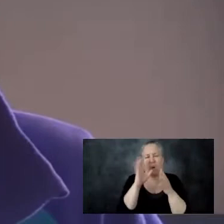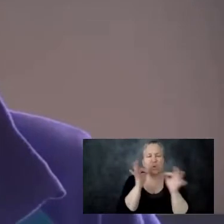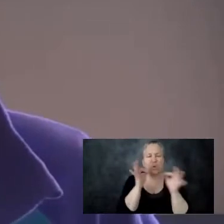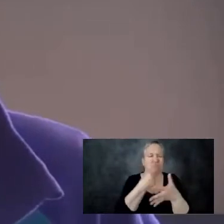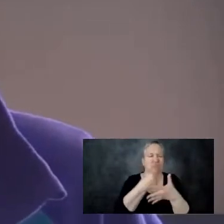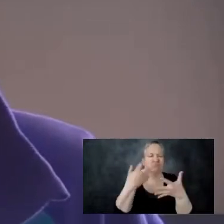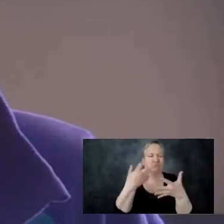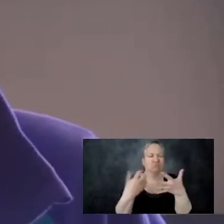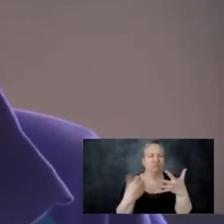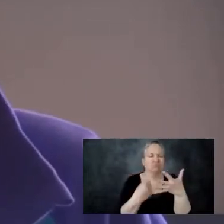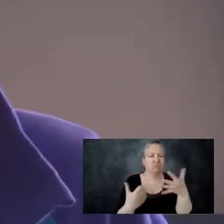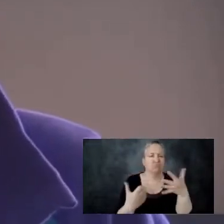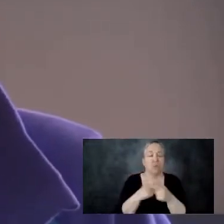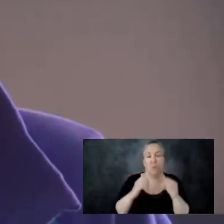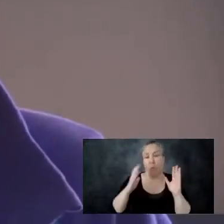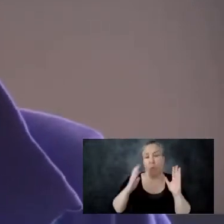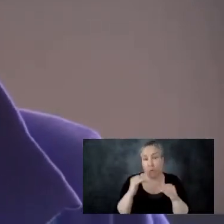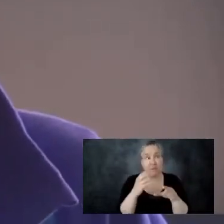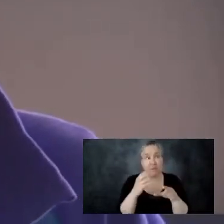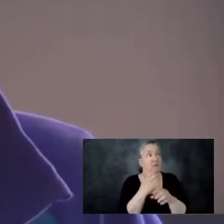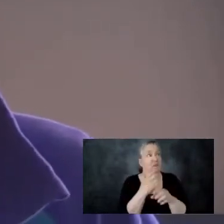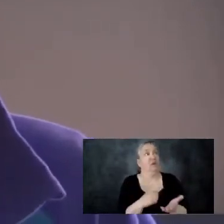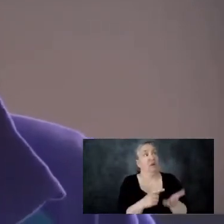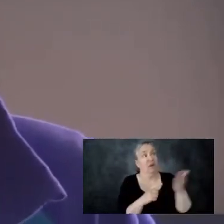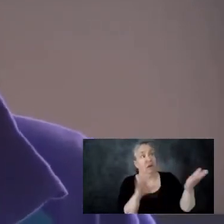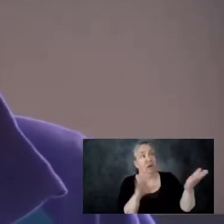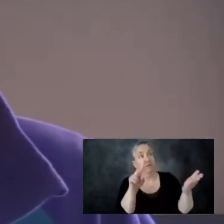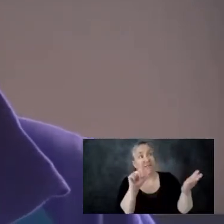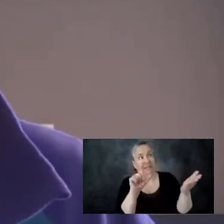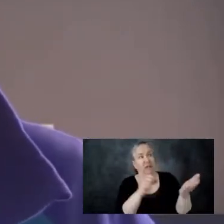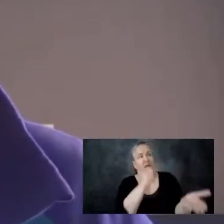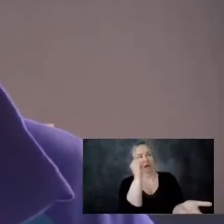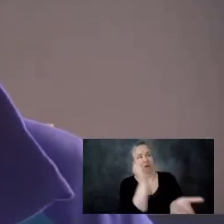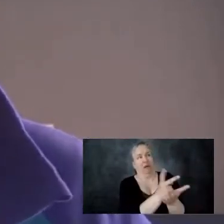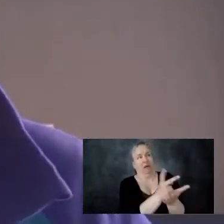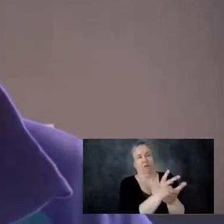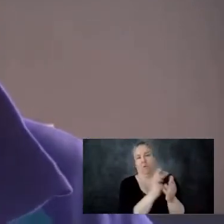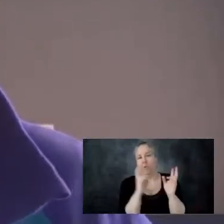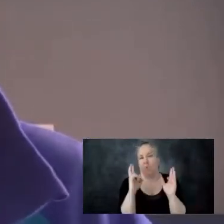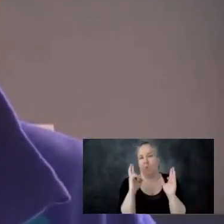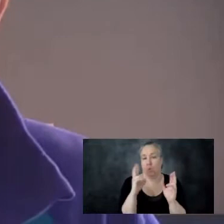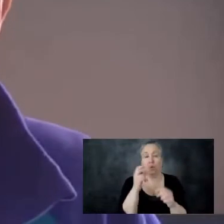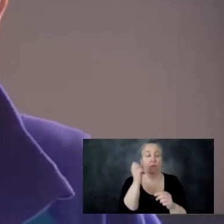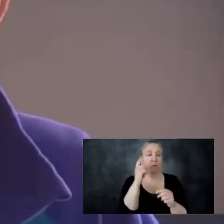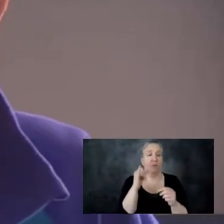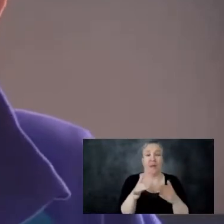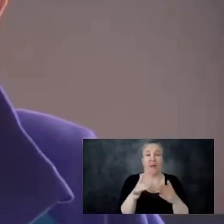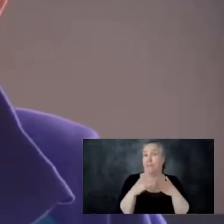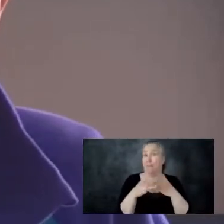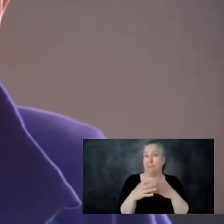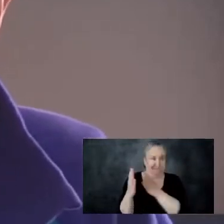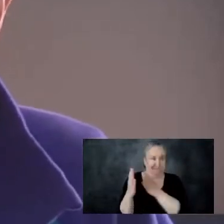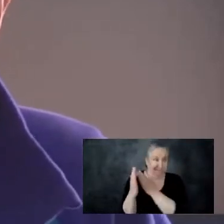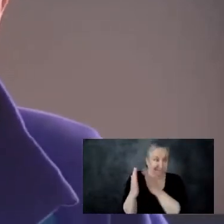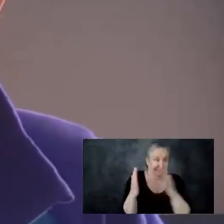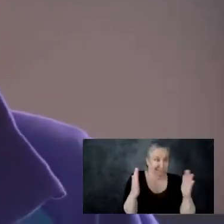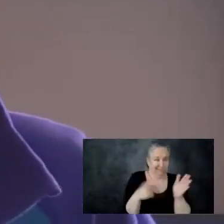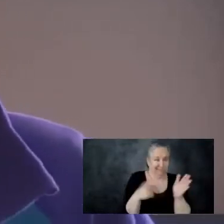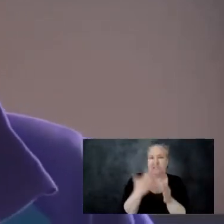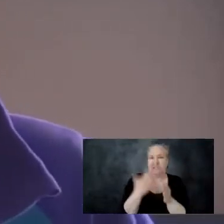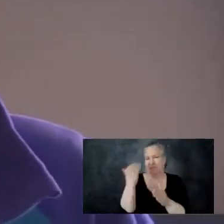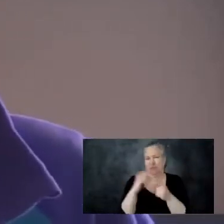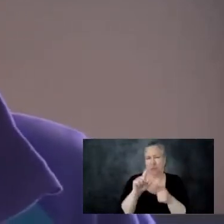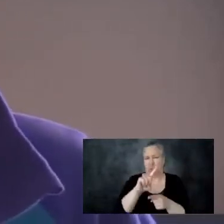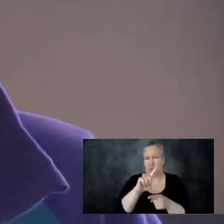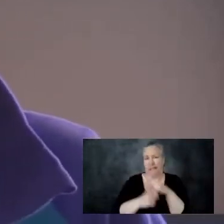we get, hopefully, an FDA approval of a specific medication. And this path will take 15 to 20 years. So